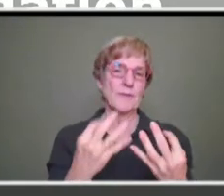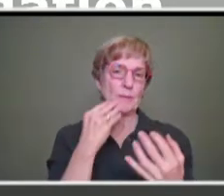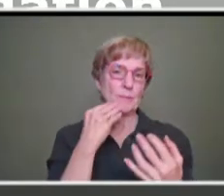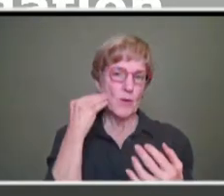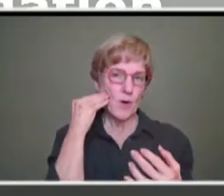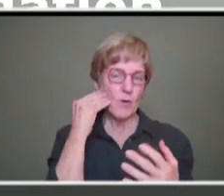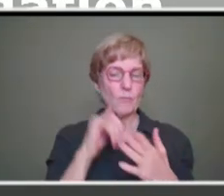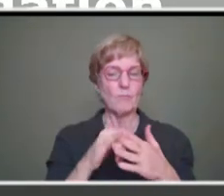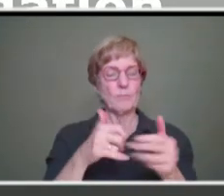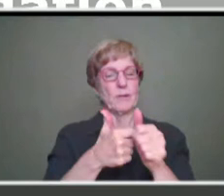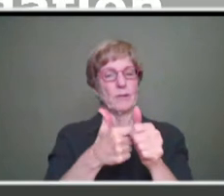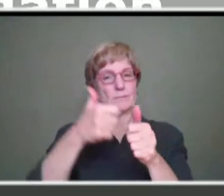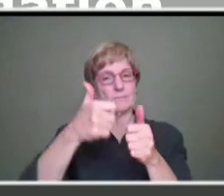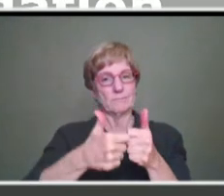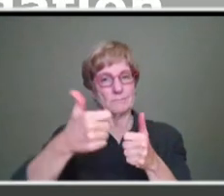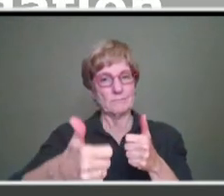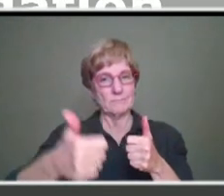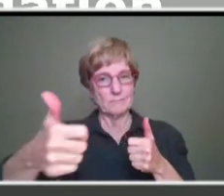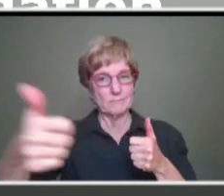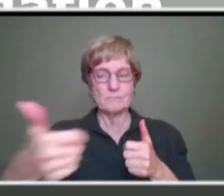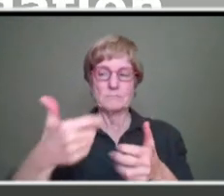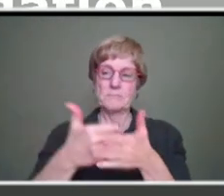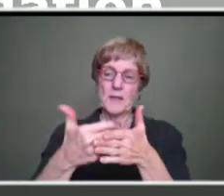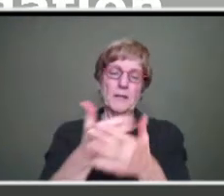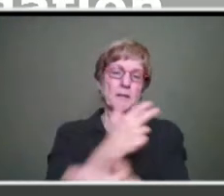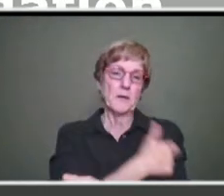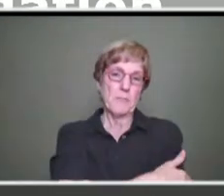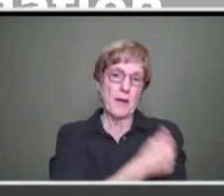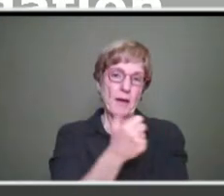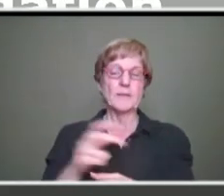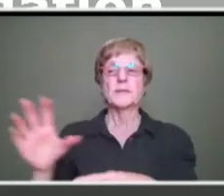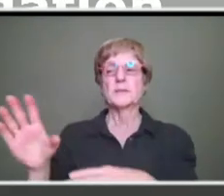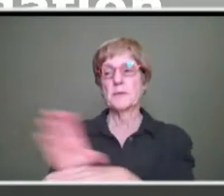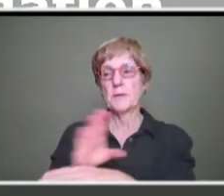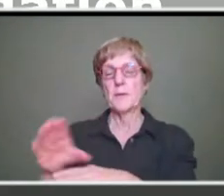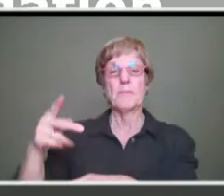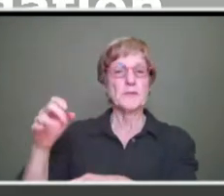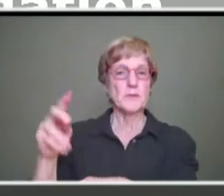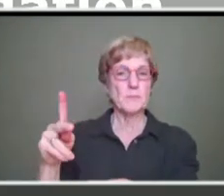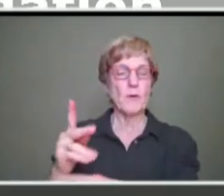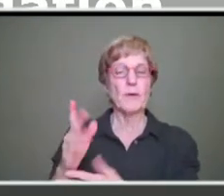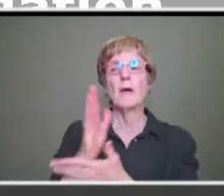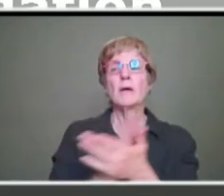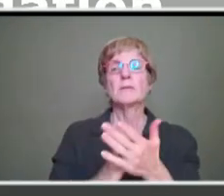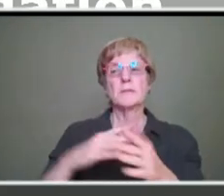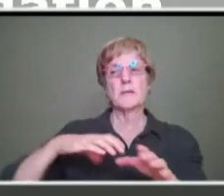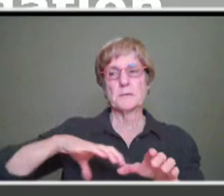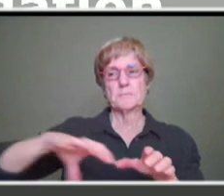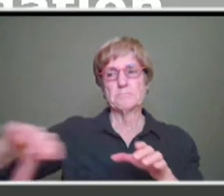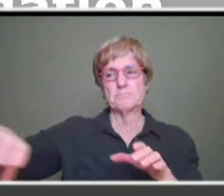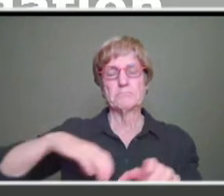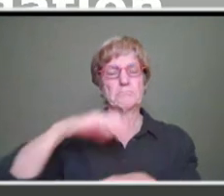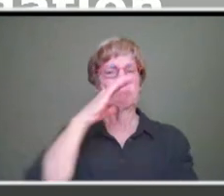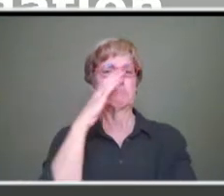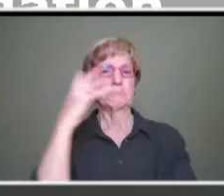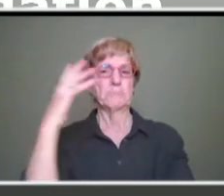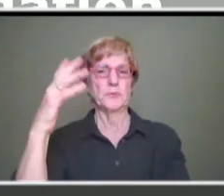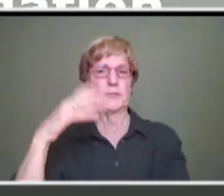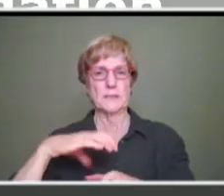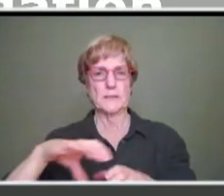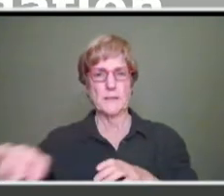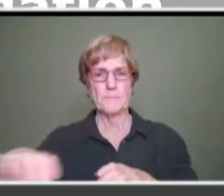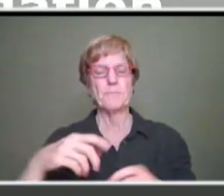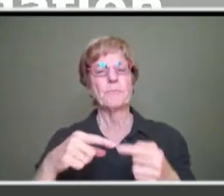adjacent Office Park and nearby hospital and it does provide some buffering adjacent to the excuse me